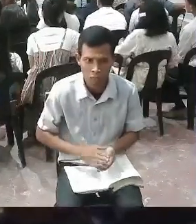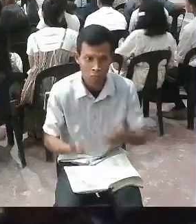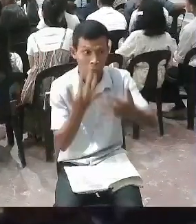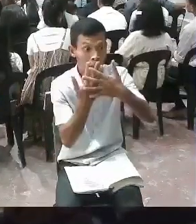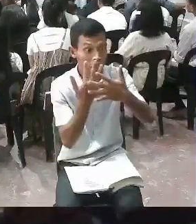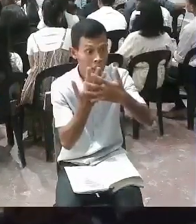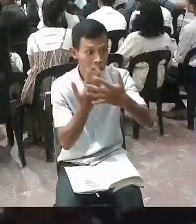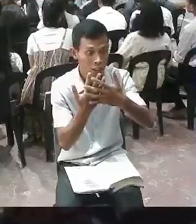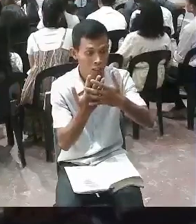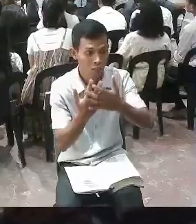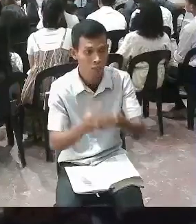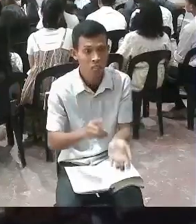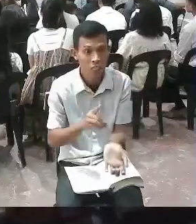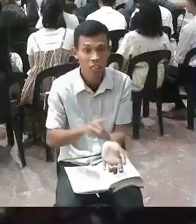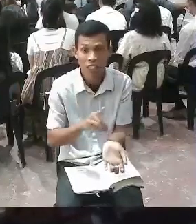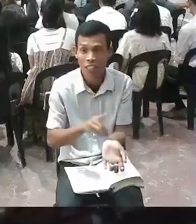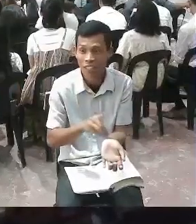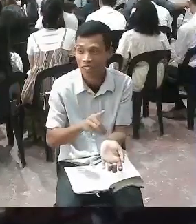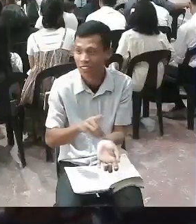Dentist.